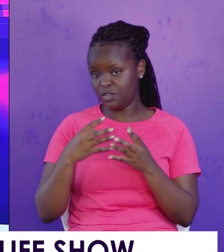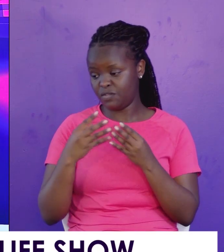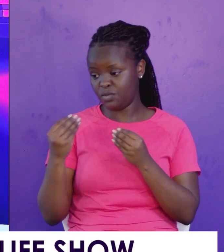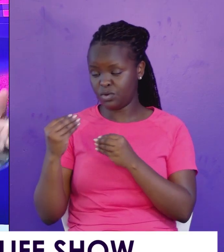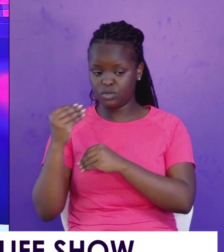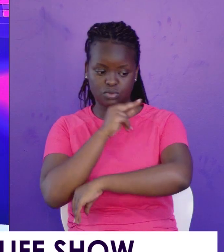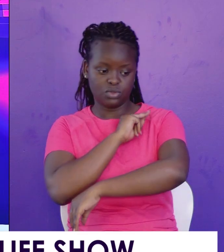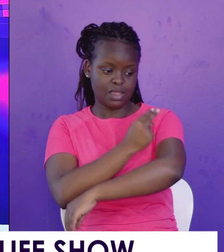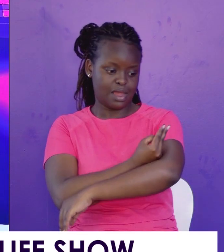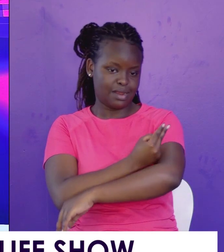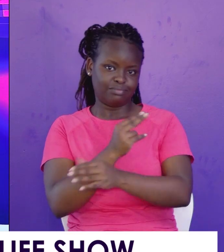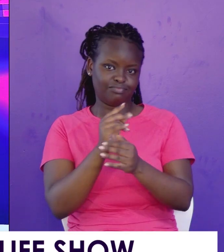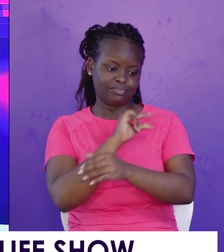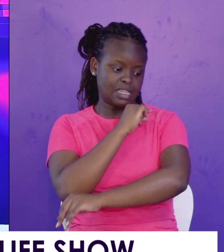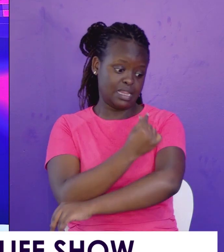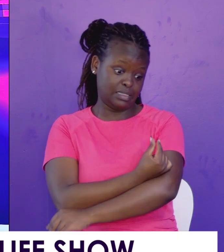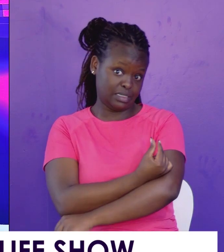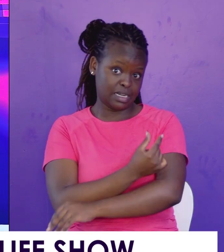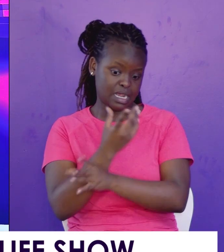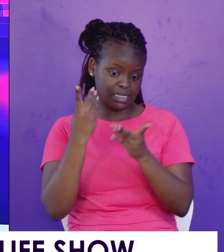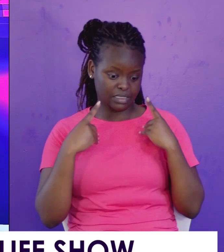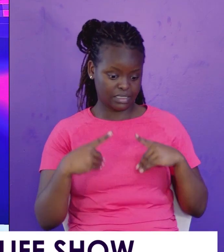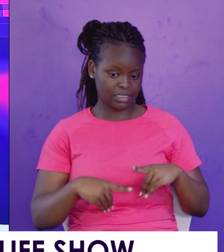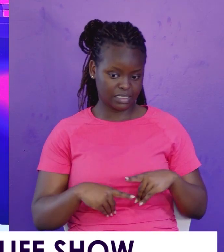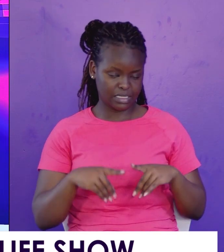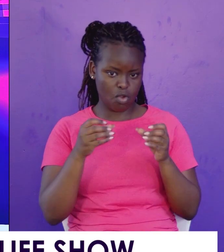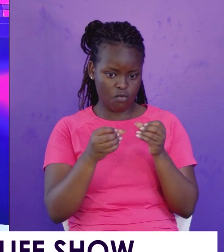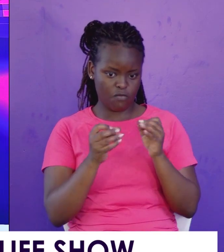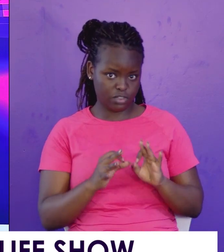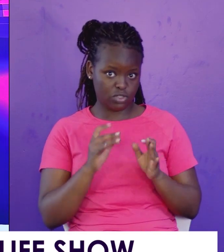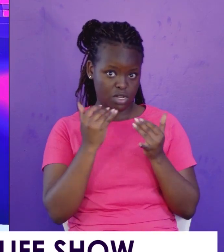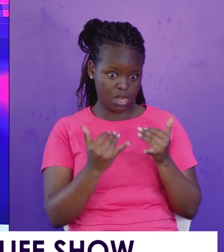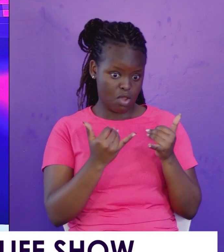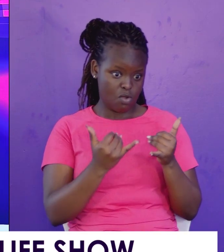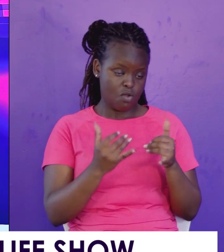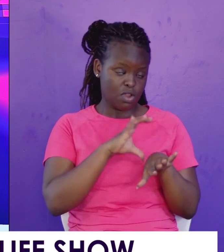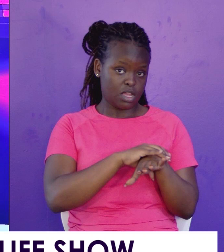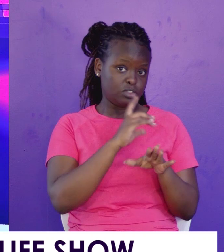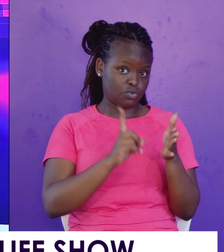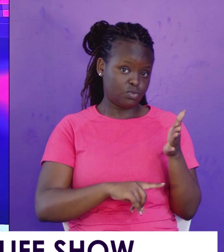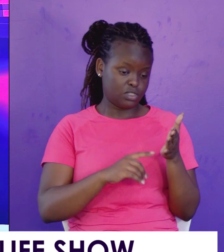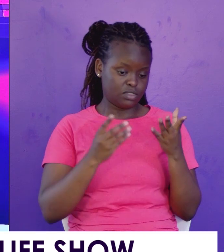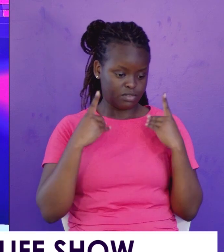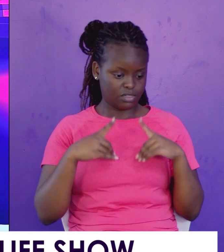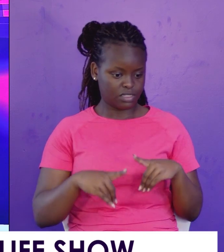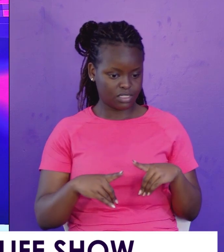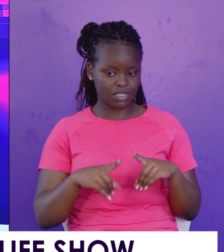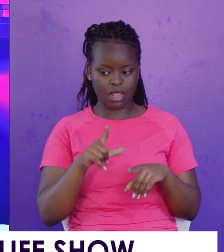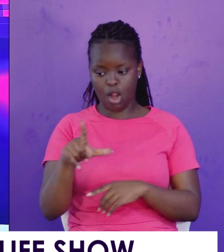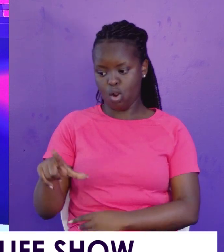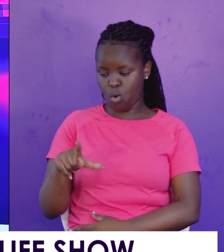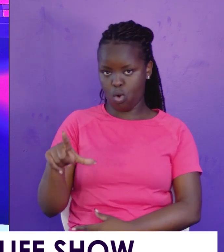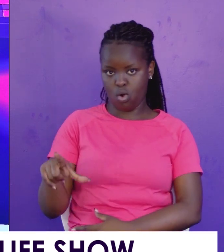to Nigeria, the dressing that is called official now, you will find that somebody is dressed in the attire that is local